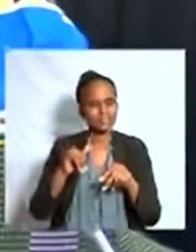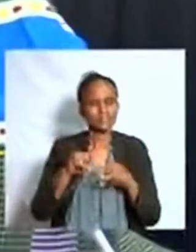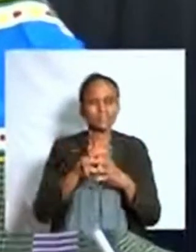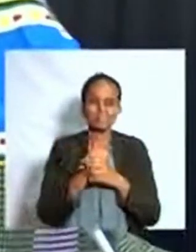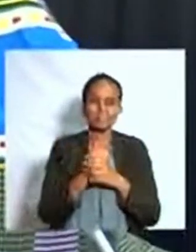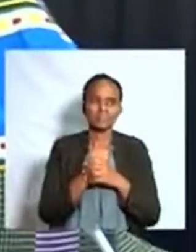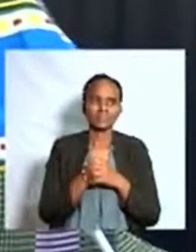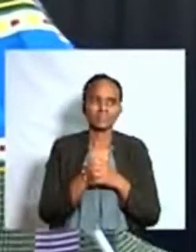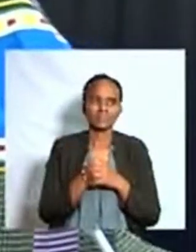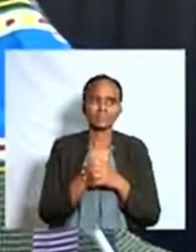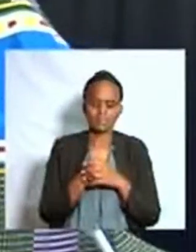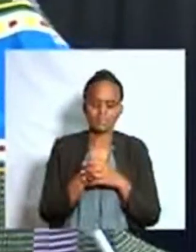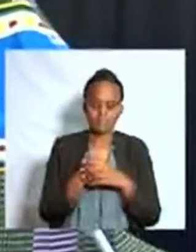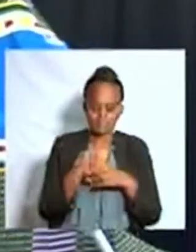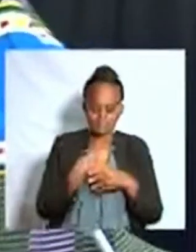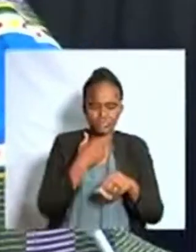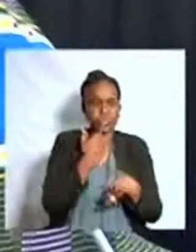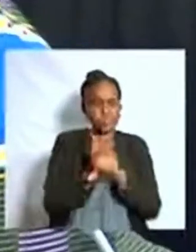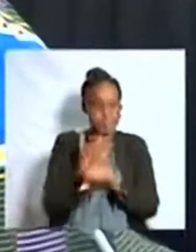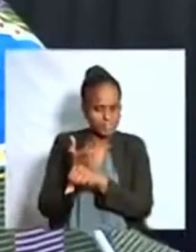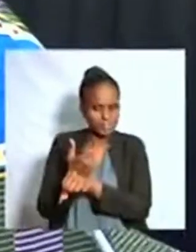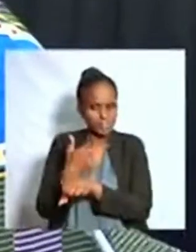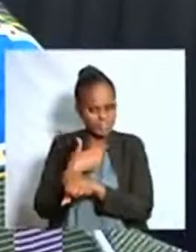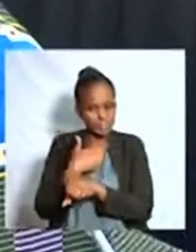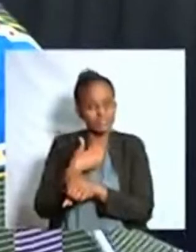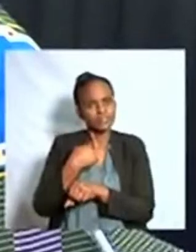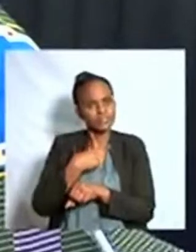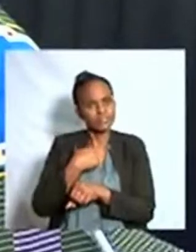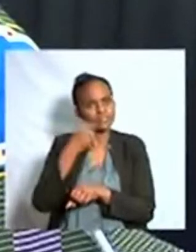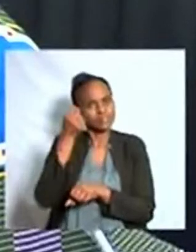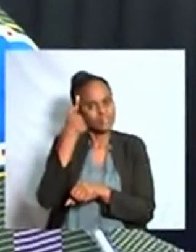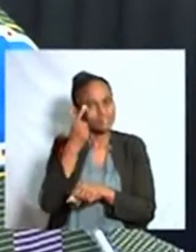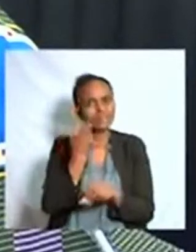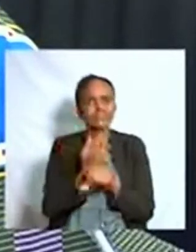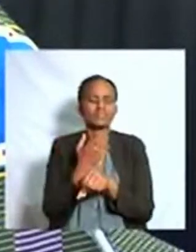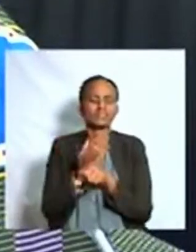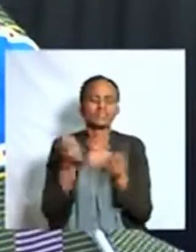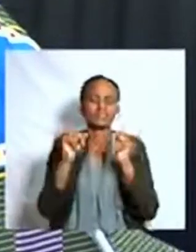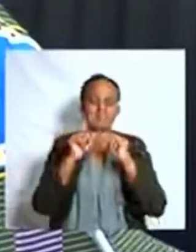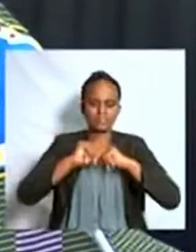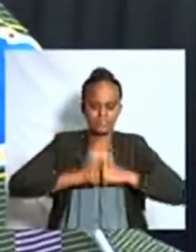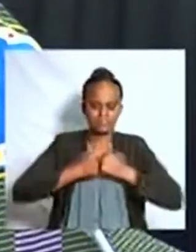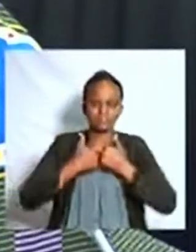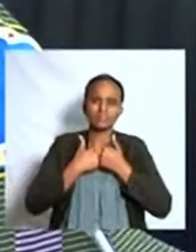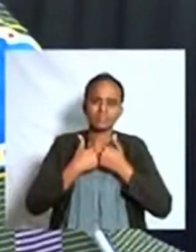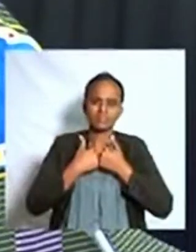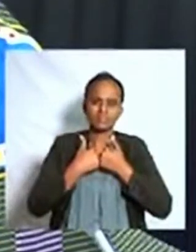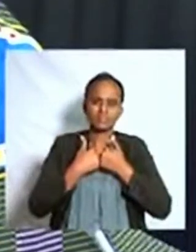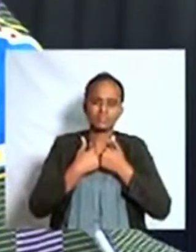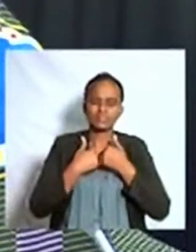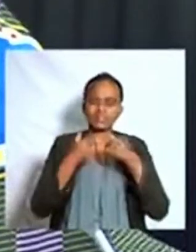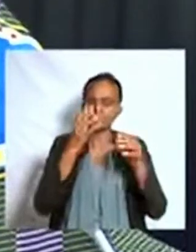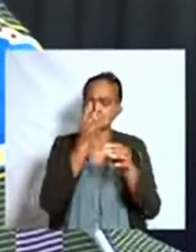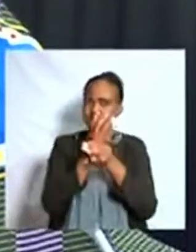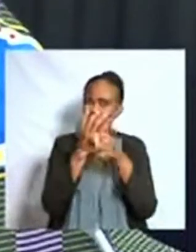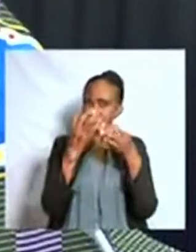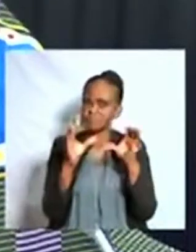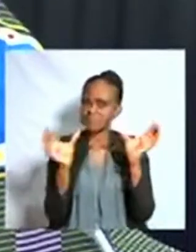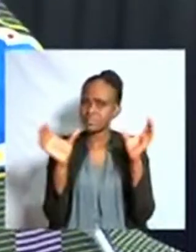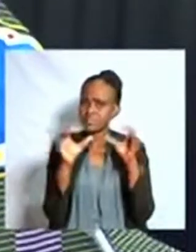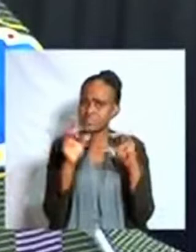I'm having difficulties in understanding when we have this Chinsali Council